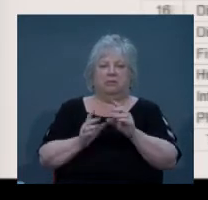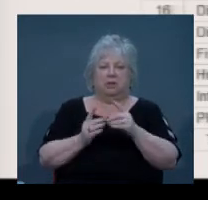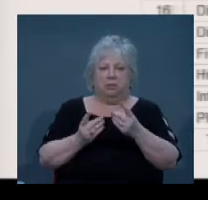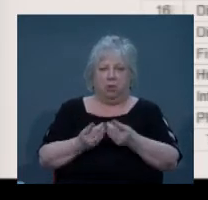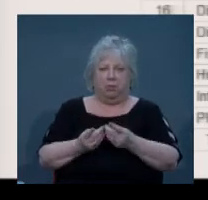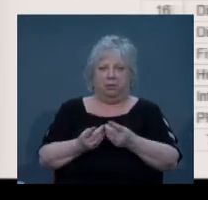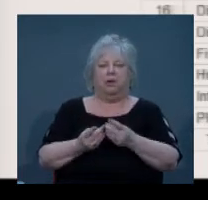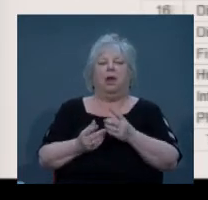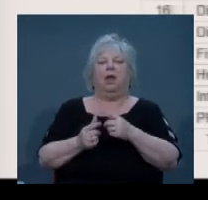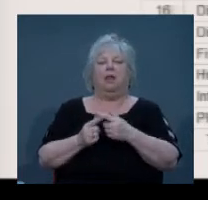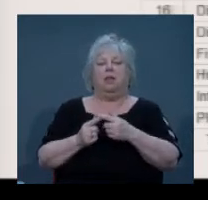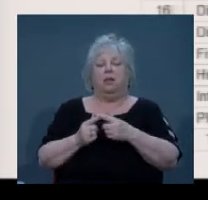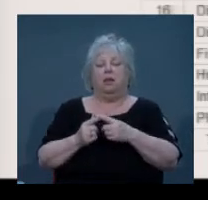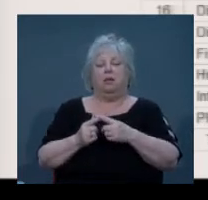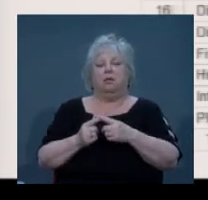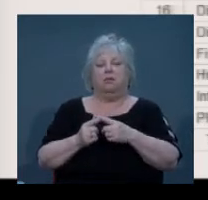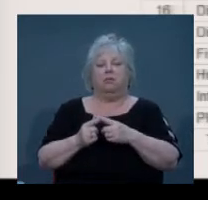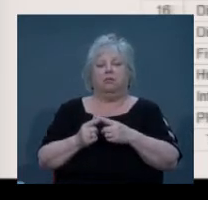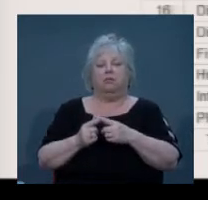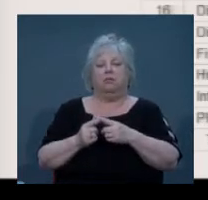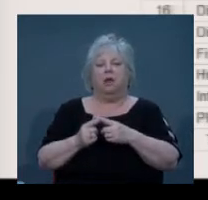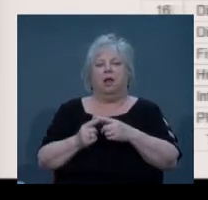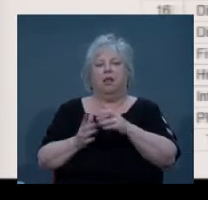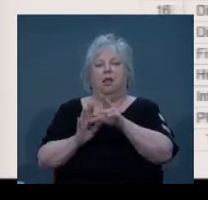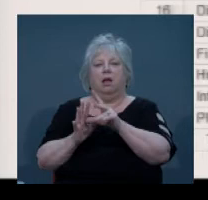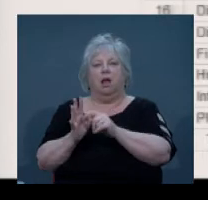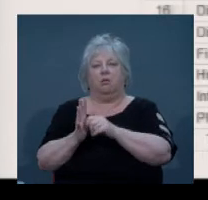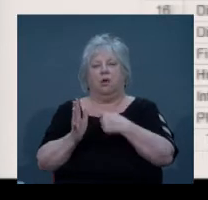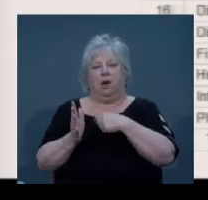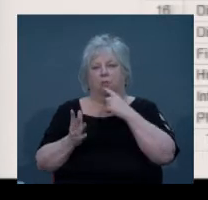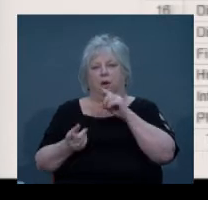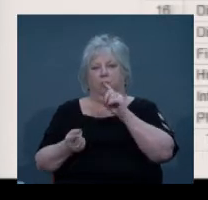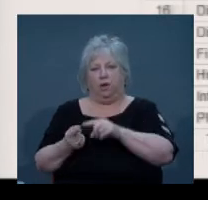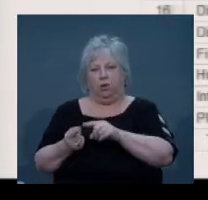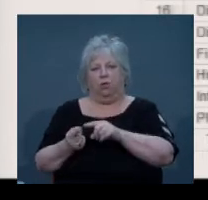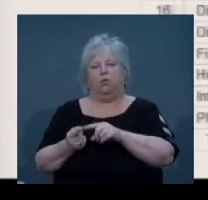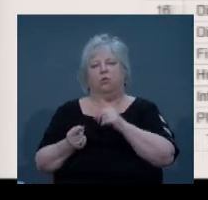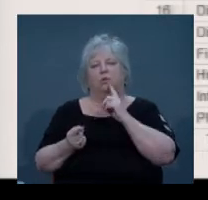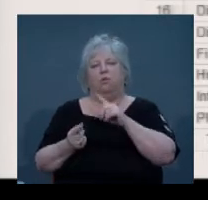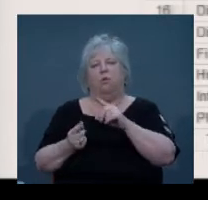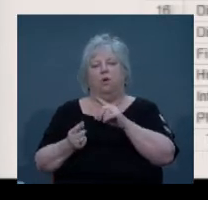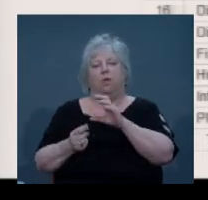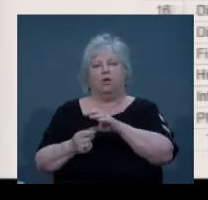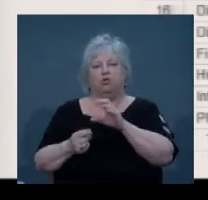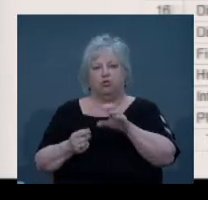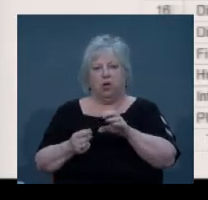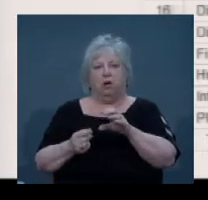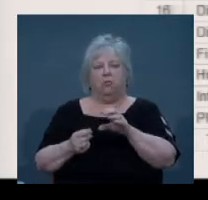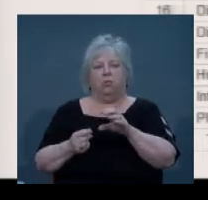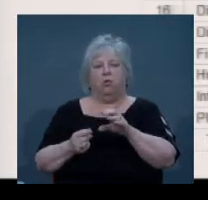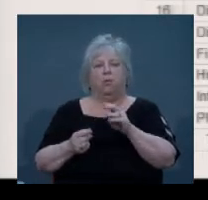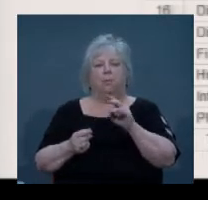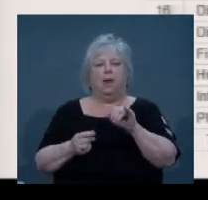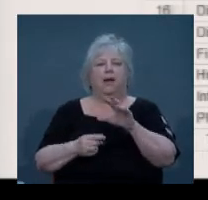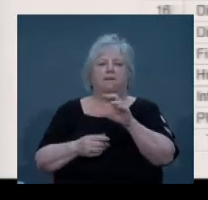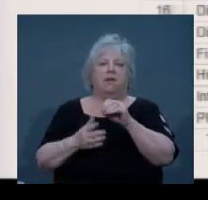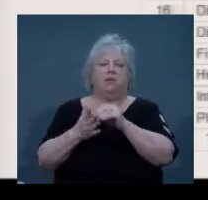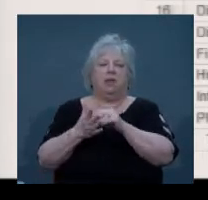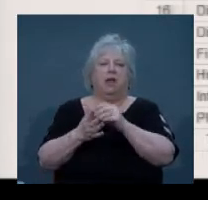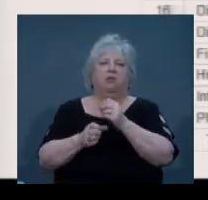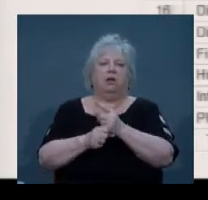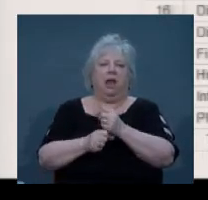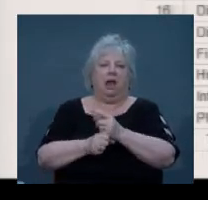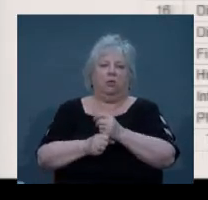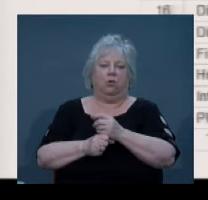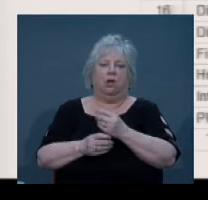department, and then we reduced the contract for the chamber by $50,000